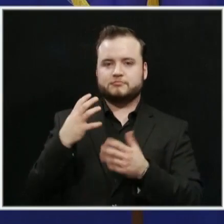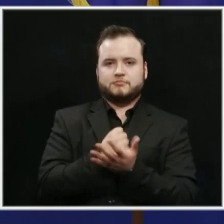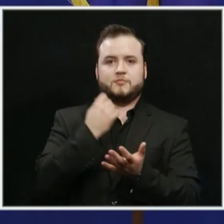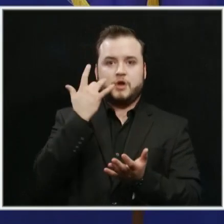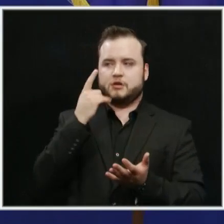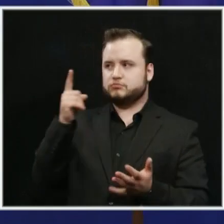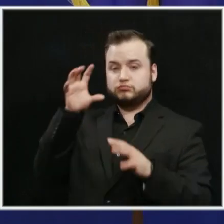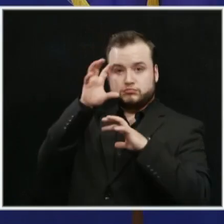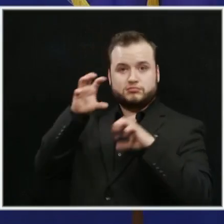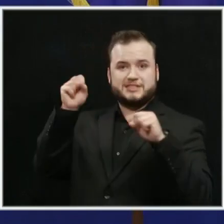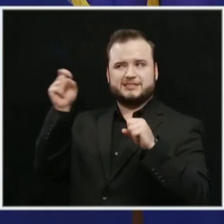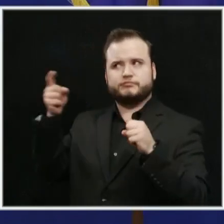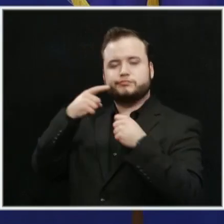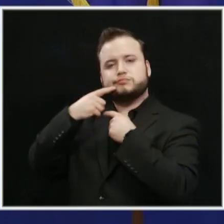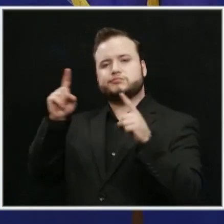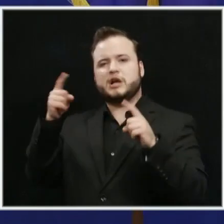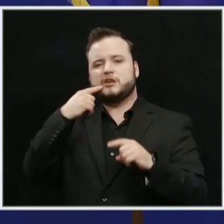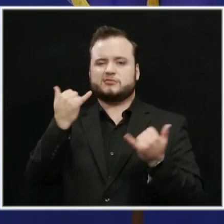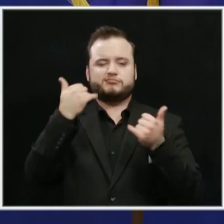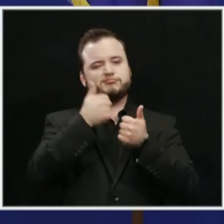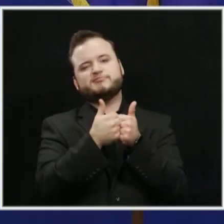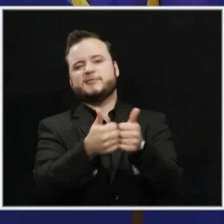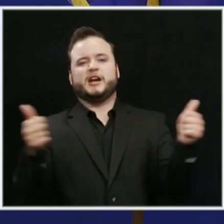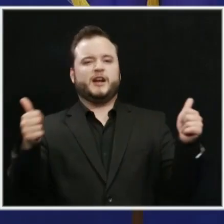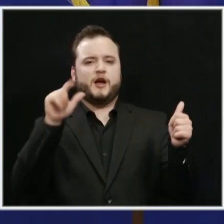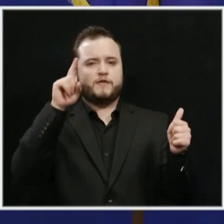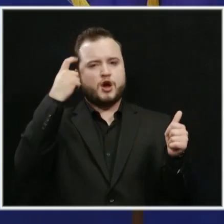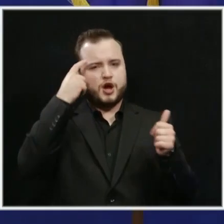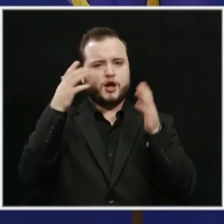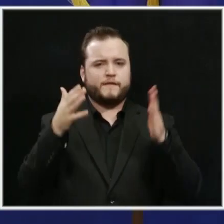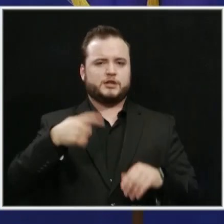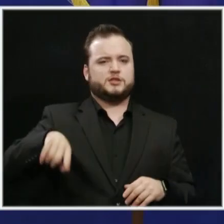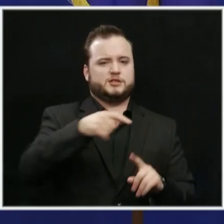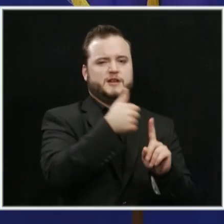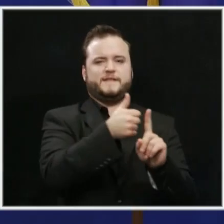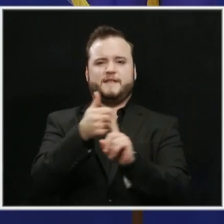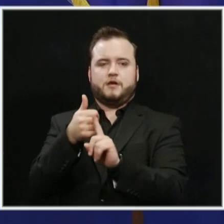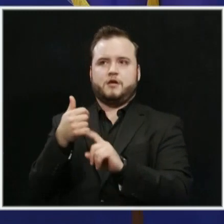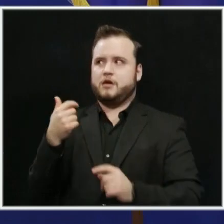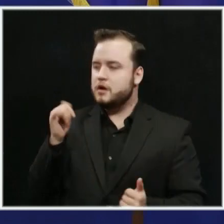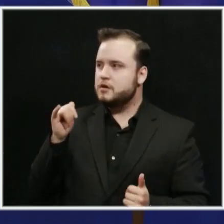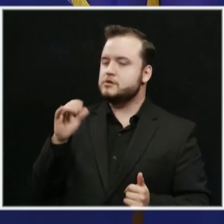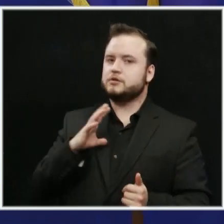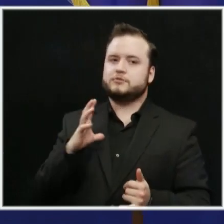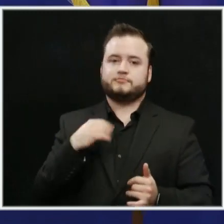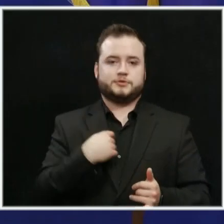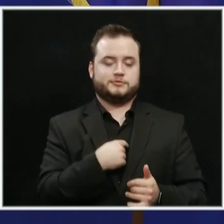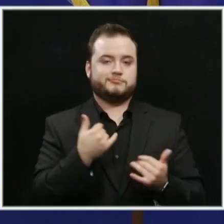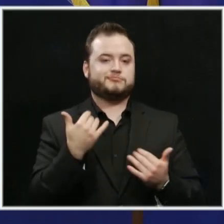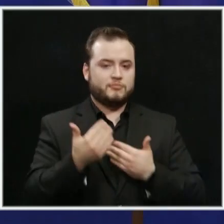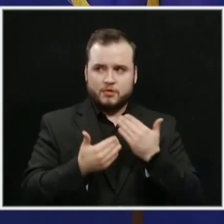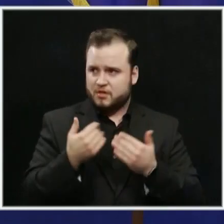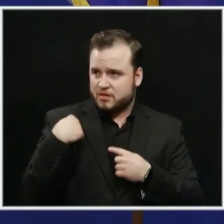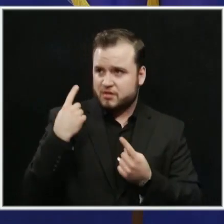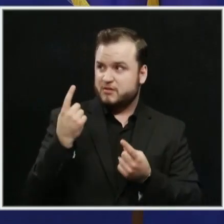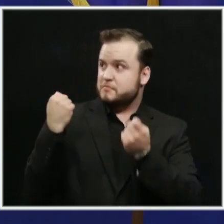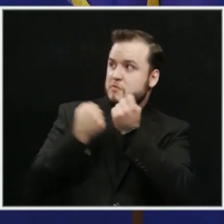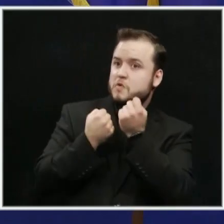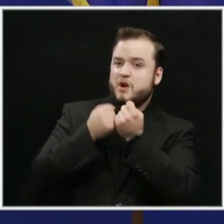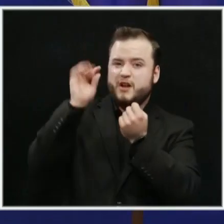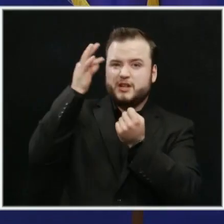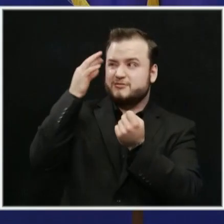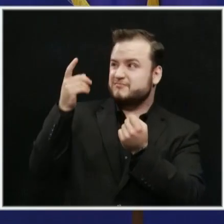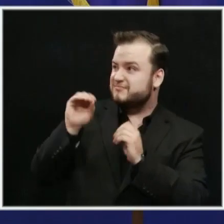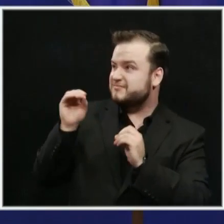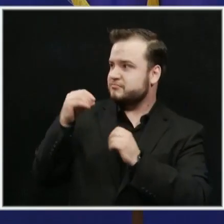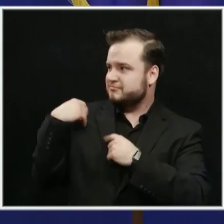take the lead. I think that is what I've been articulating over the last several weeks, that it became very clear. We take them for their word on that. That's why we